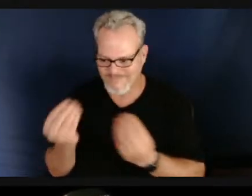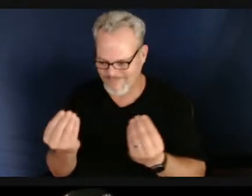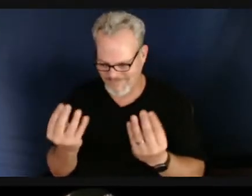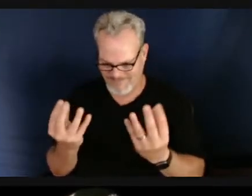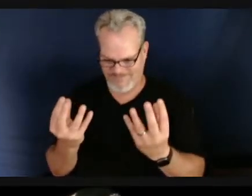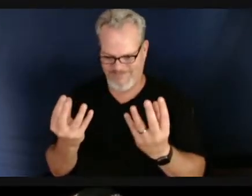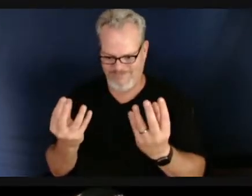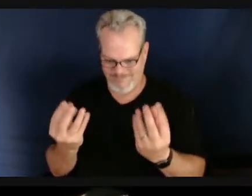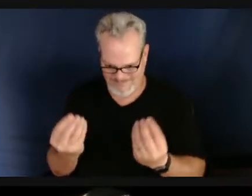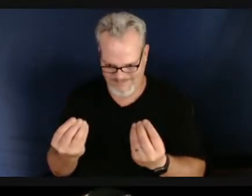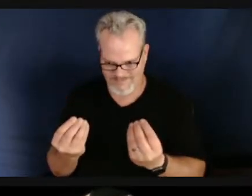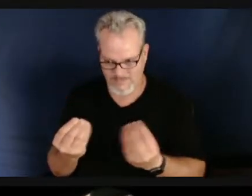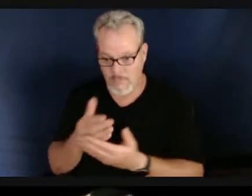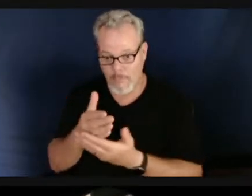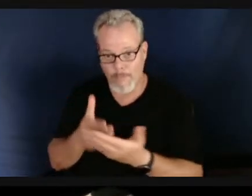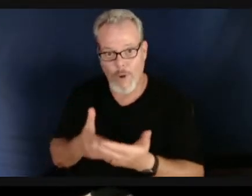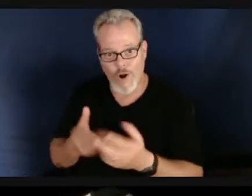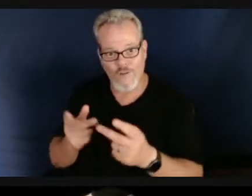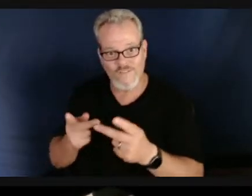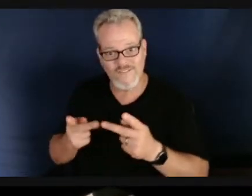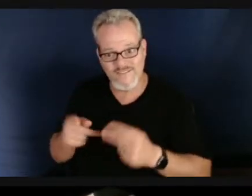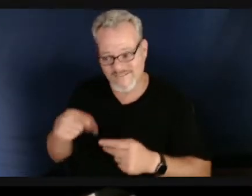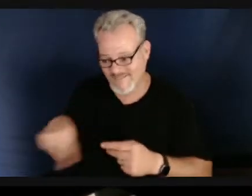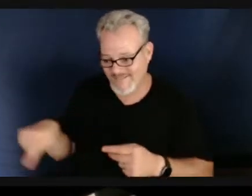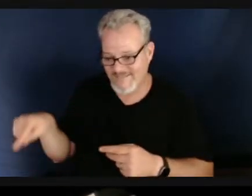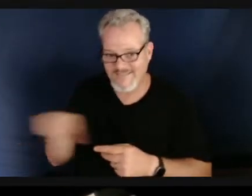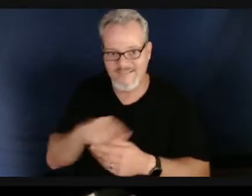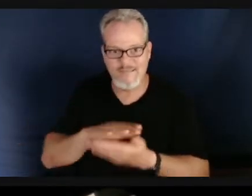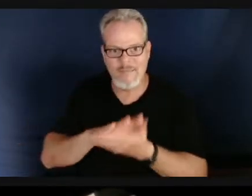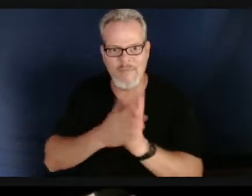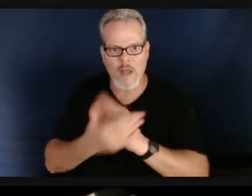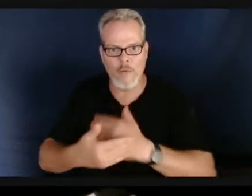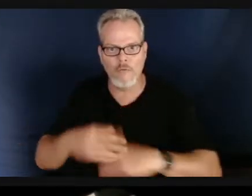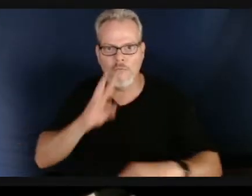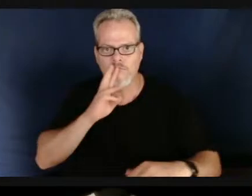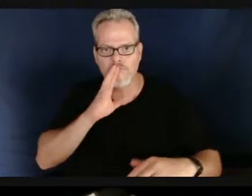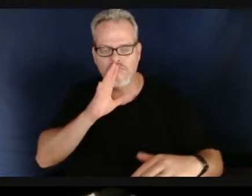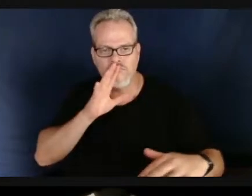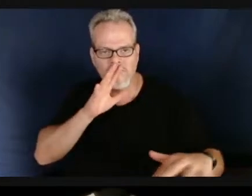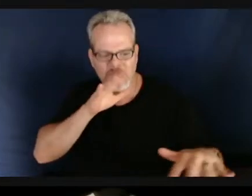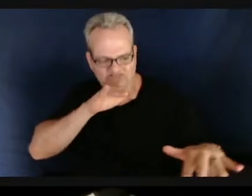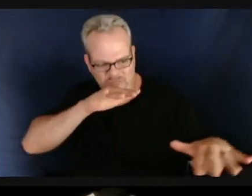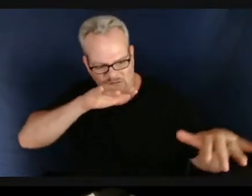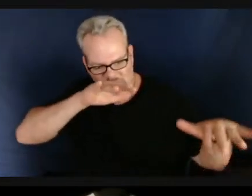stuff, like this part of the cone right in here, is getting drowned by the lava. And other